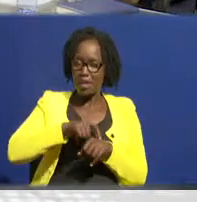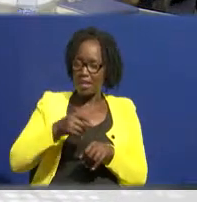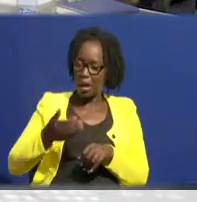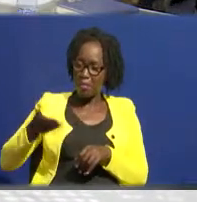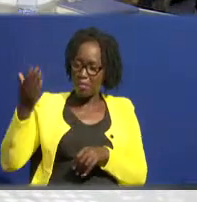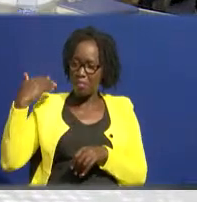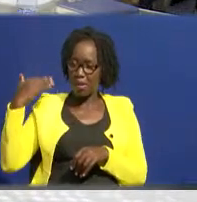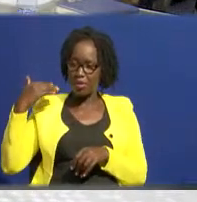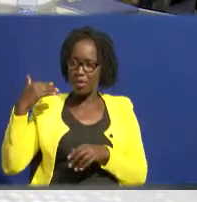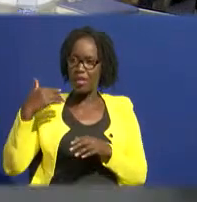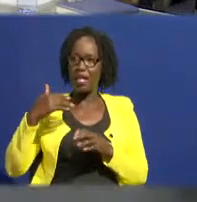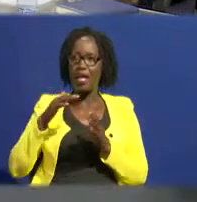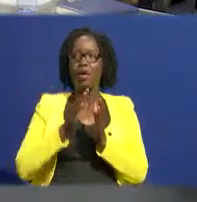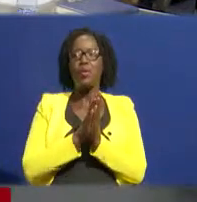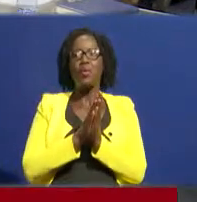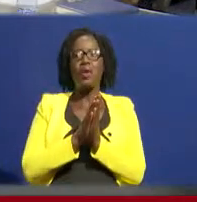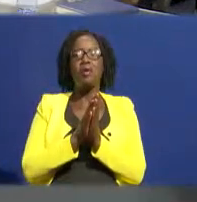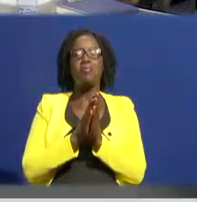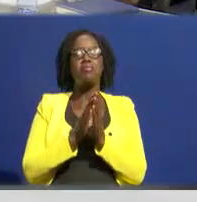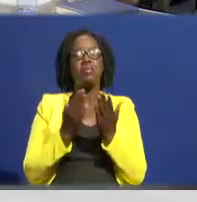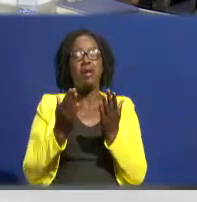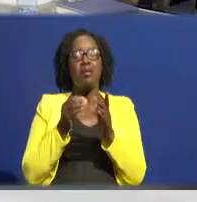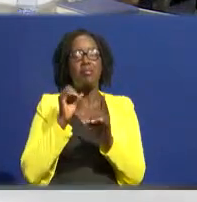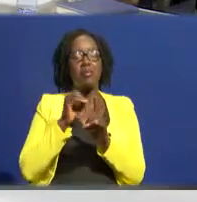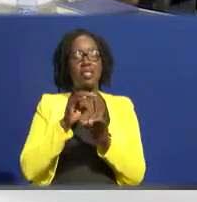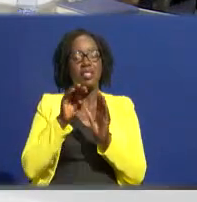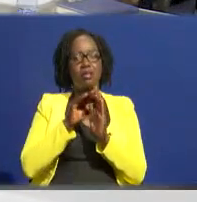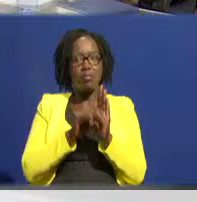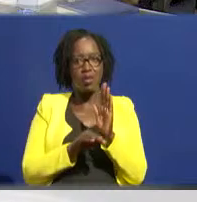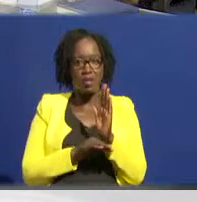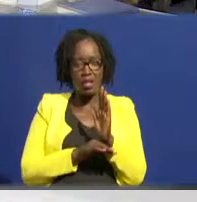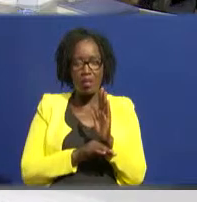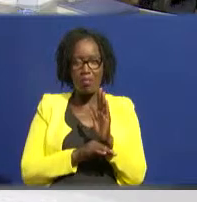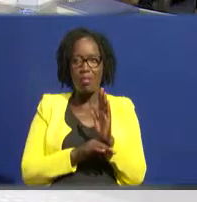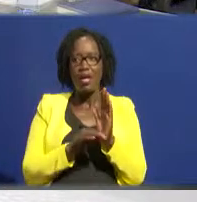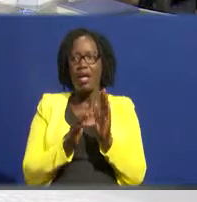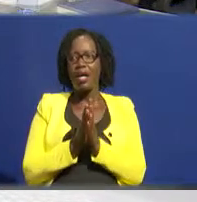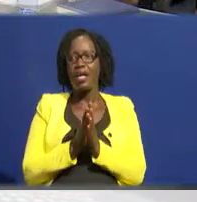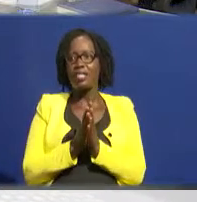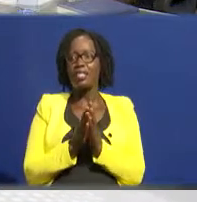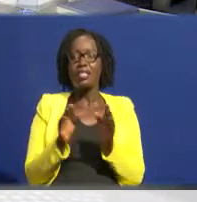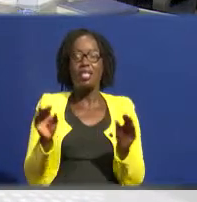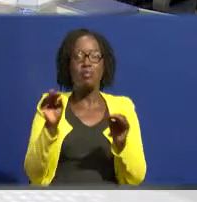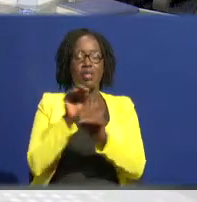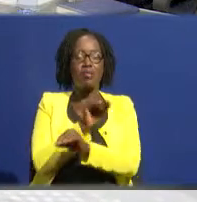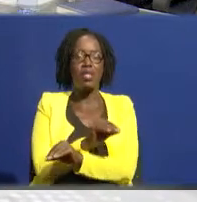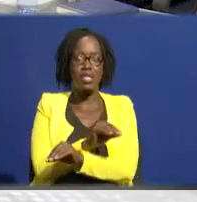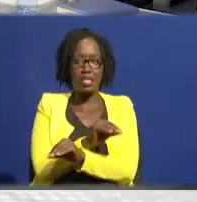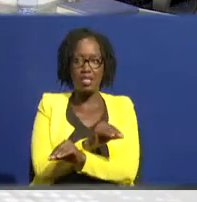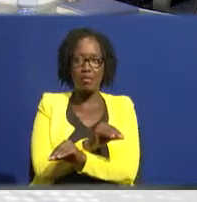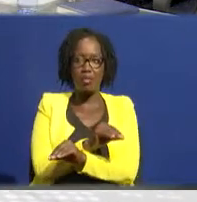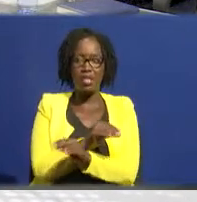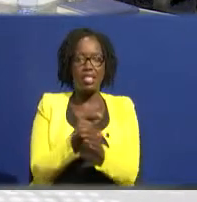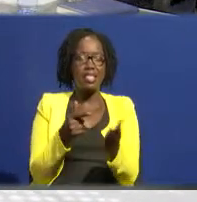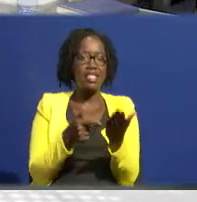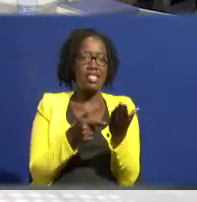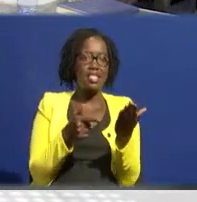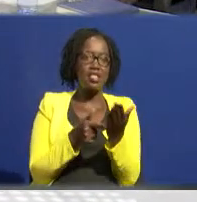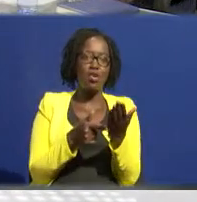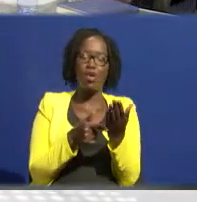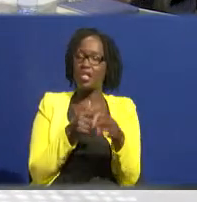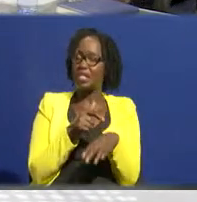had pastoral programs and mentorship program. Largely that has been replaced by the digital